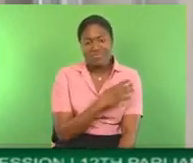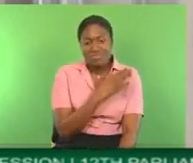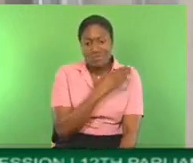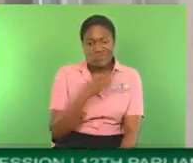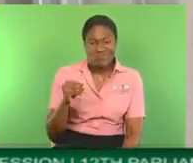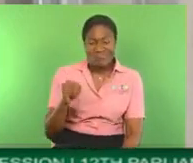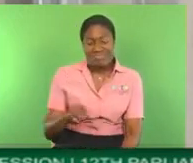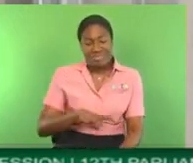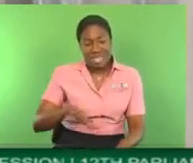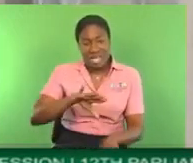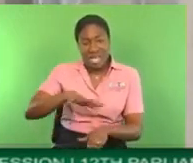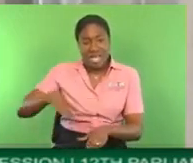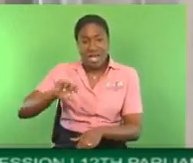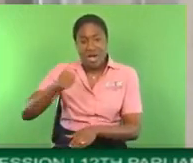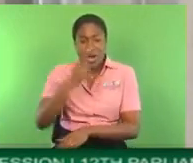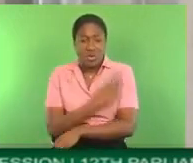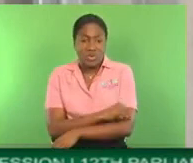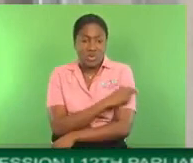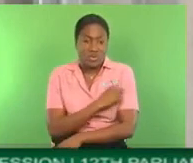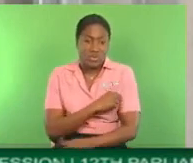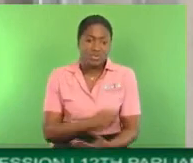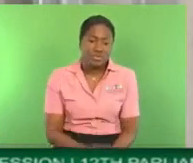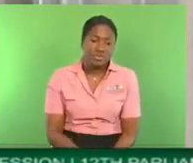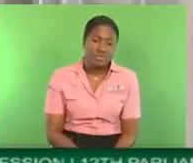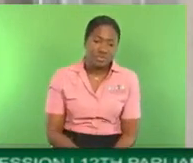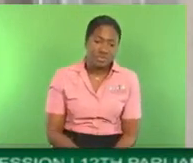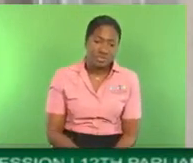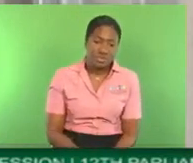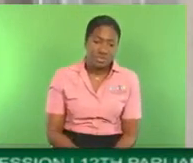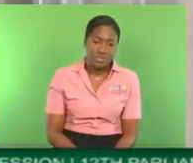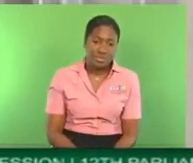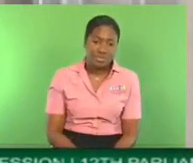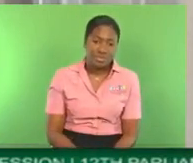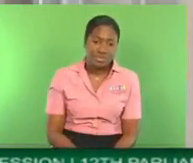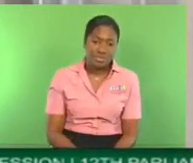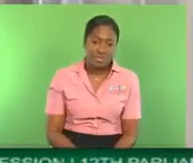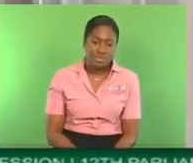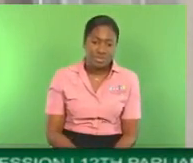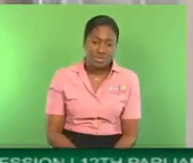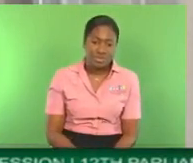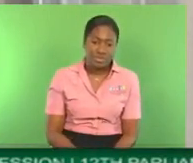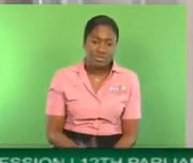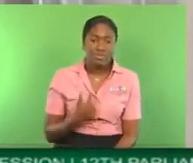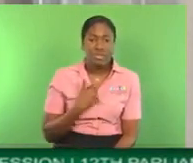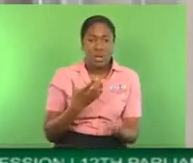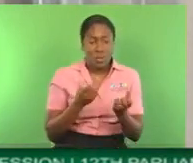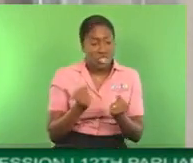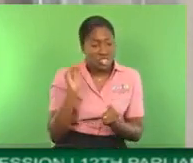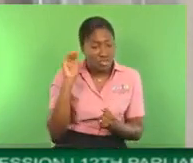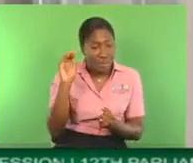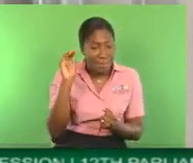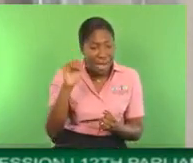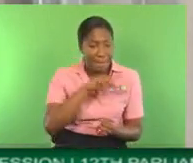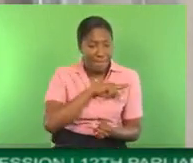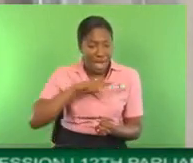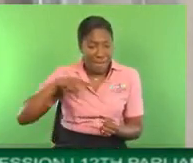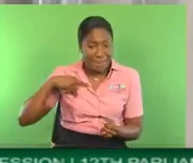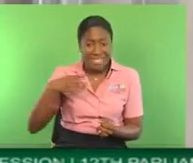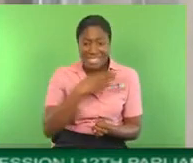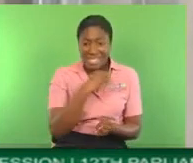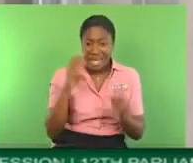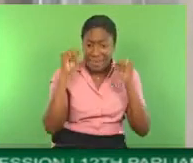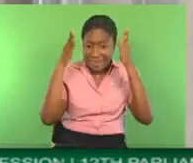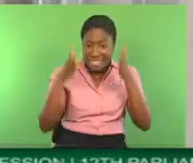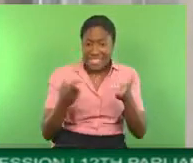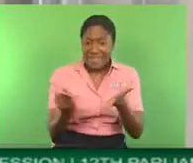multi-training facility. As I continue, Madam Speaker, I want to remind the Parliament and the Minister of Finance that in